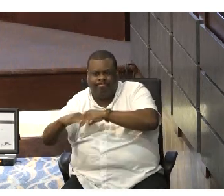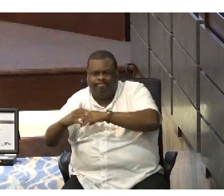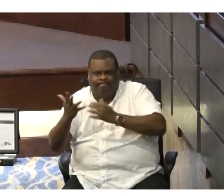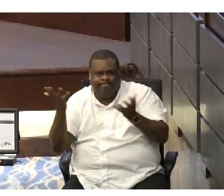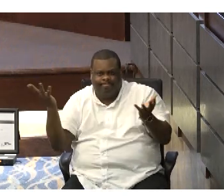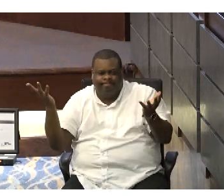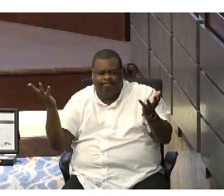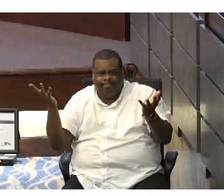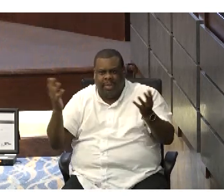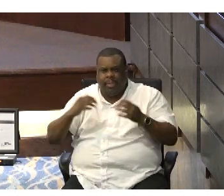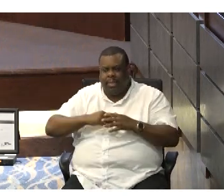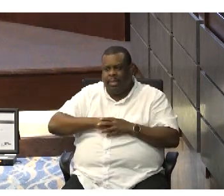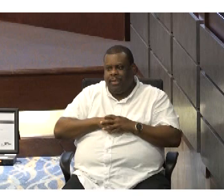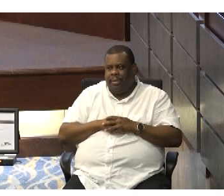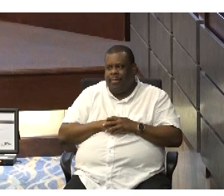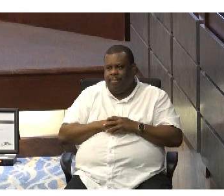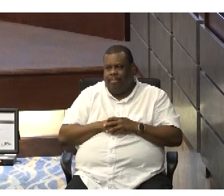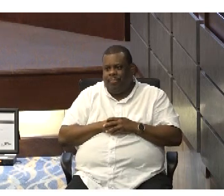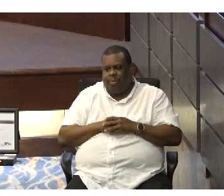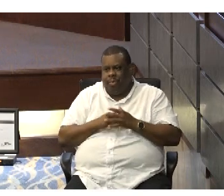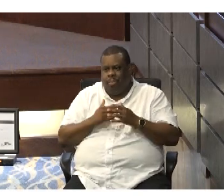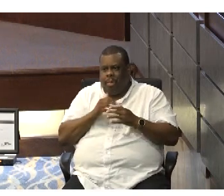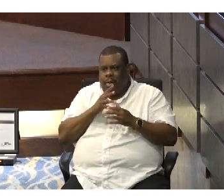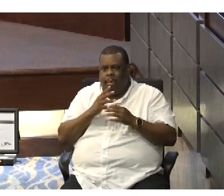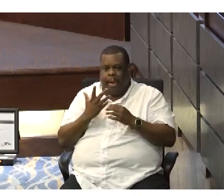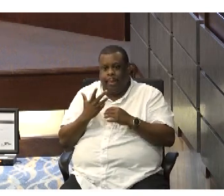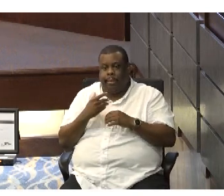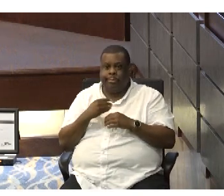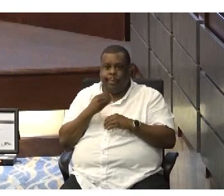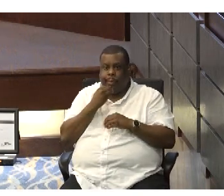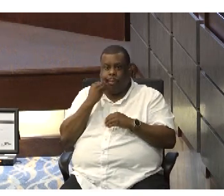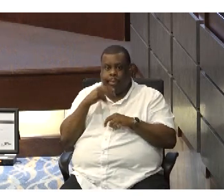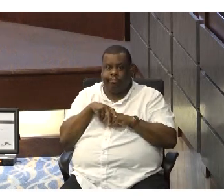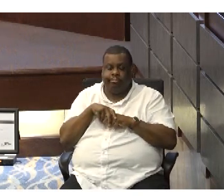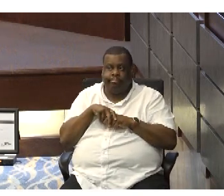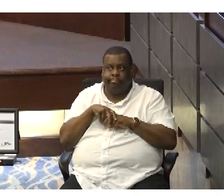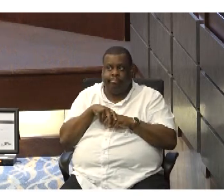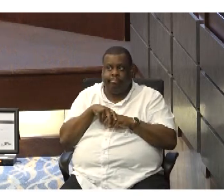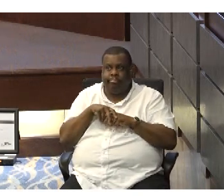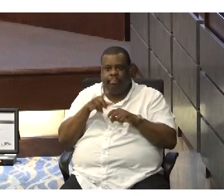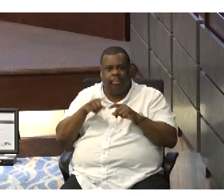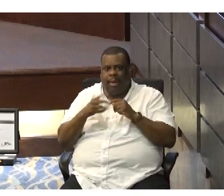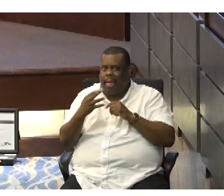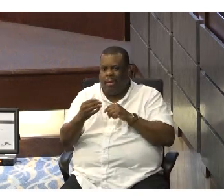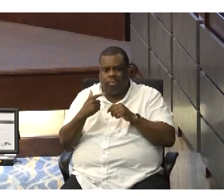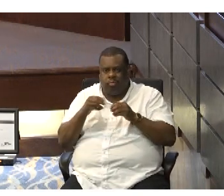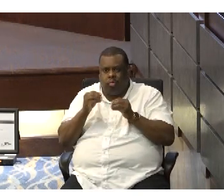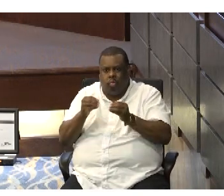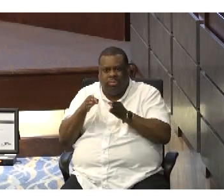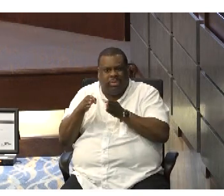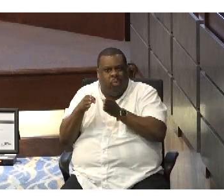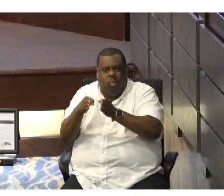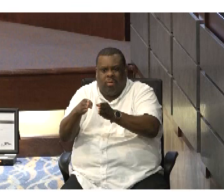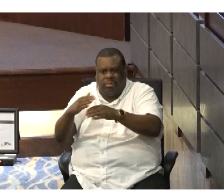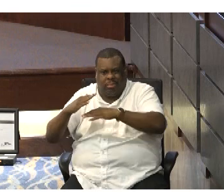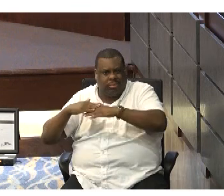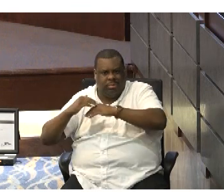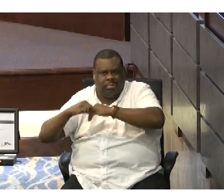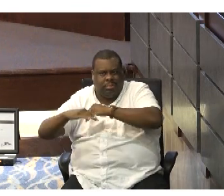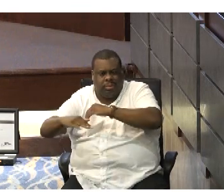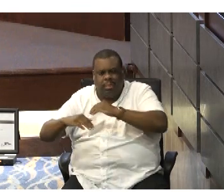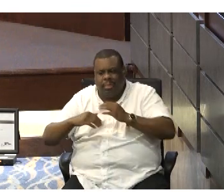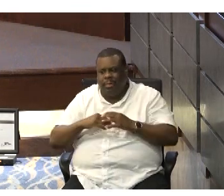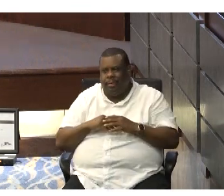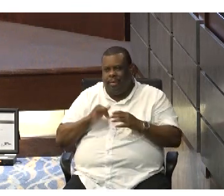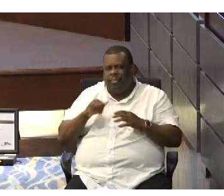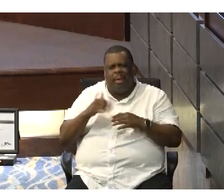Yeah, and I think we're getting to more mobility and Well, that's the pedestrian thing. traffic. It's kind of a trend. As traffic patterns Yeah.